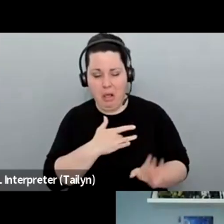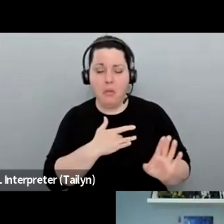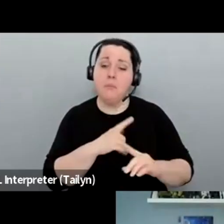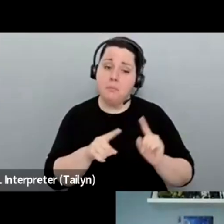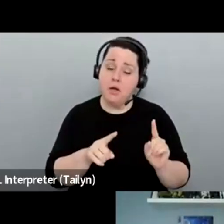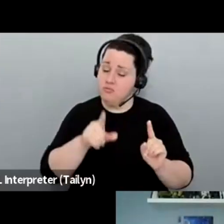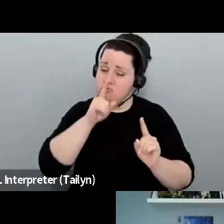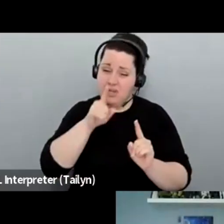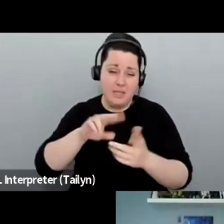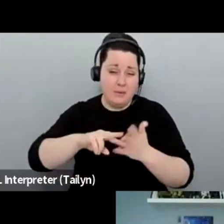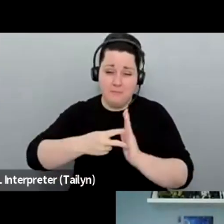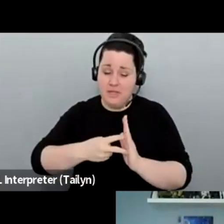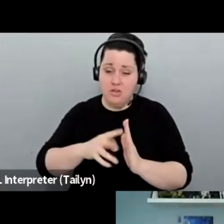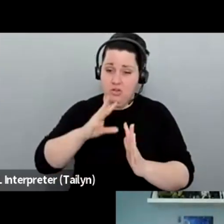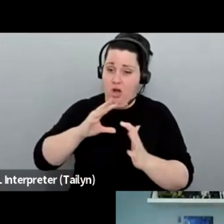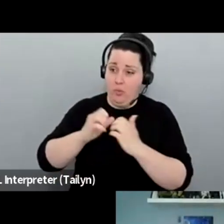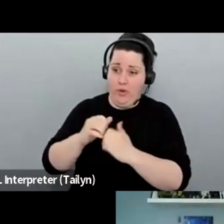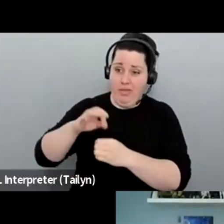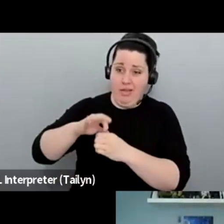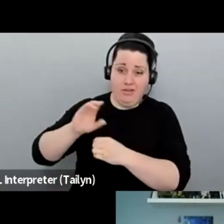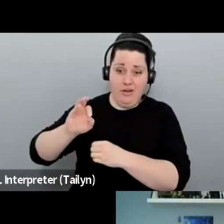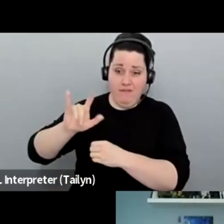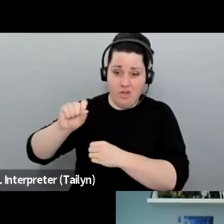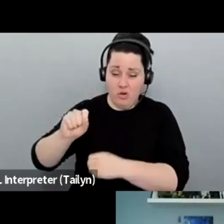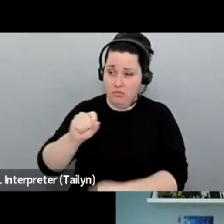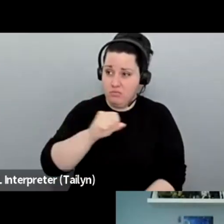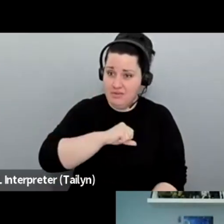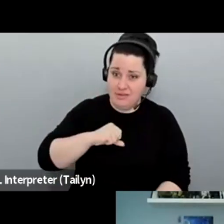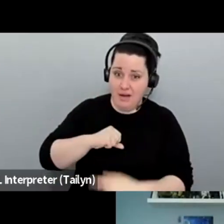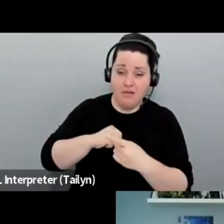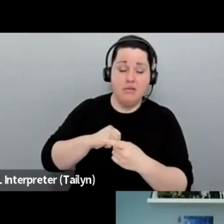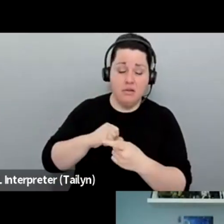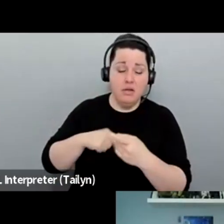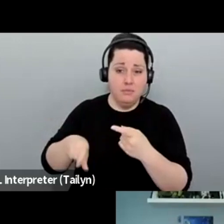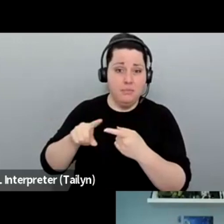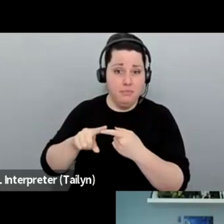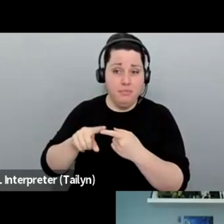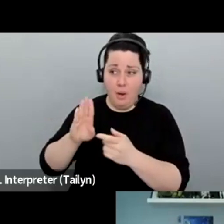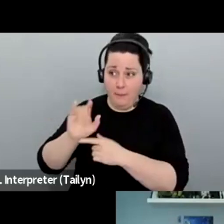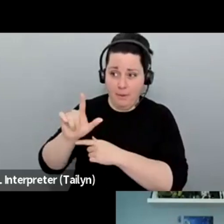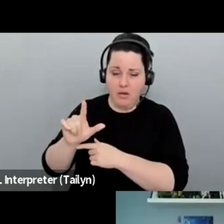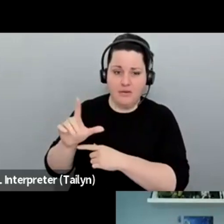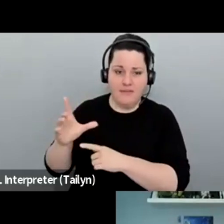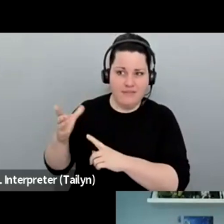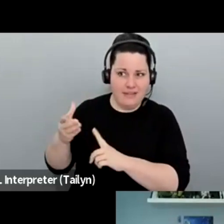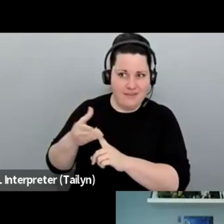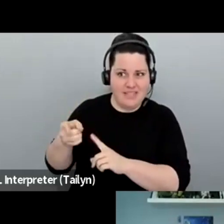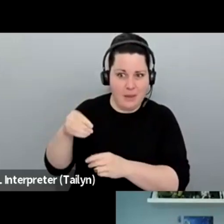to talking to an elected official or their staff about a bill and convincing them to vote one way or